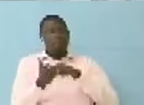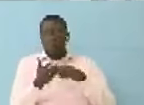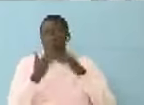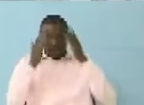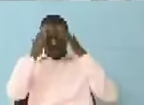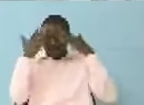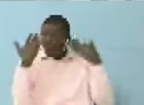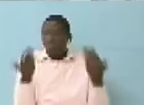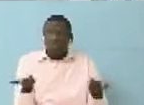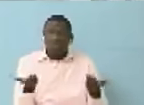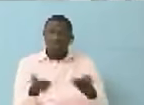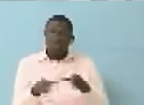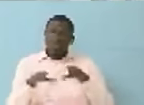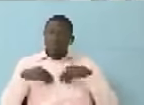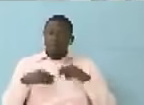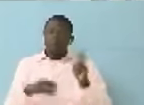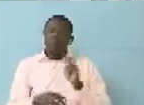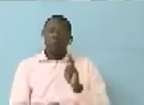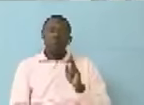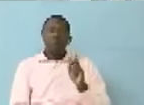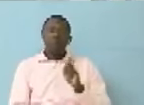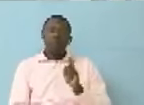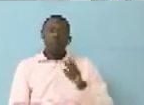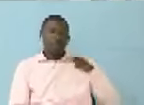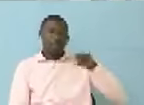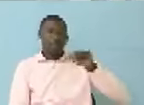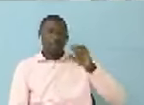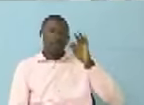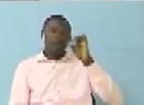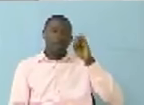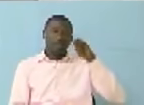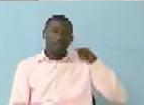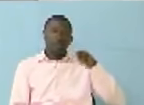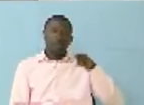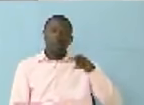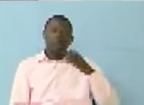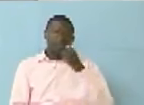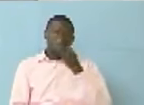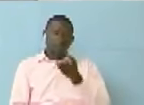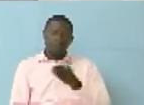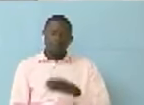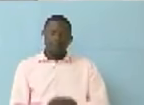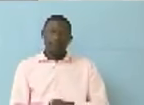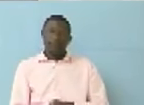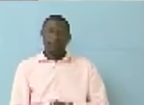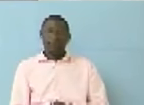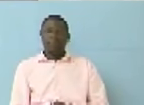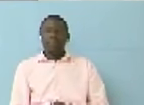But the thing is, that does not take us to the end of the matter.